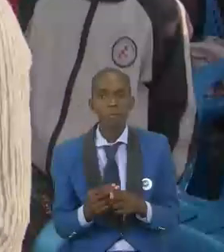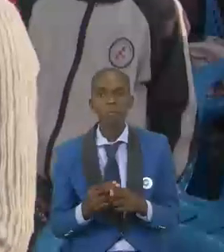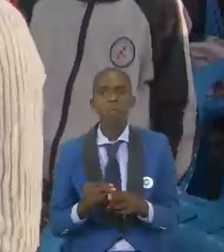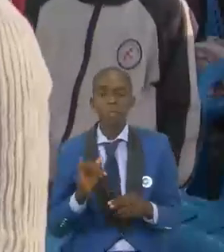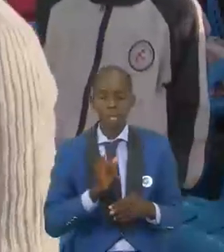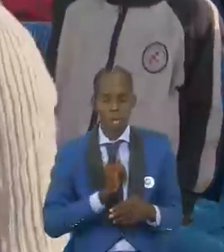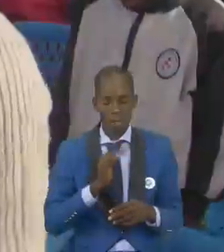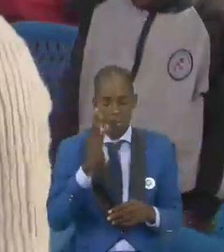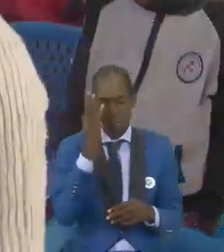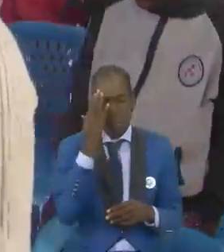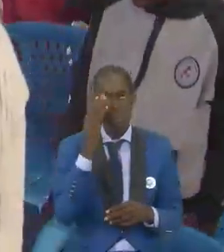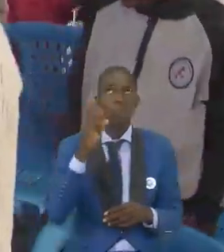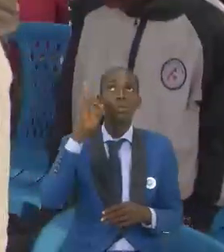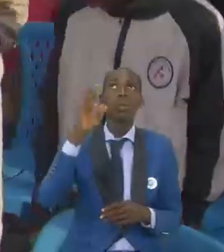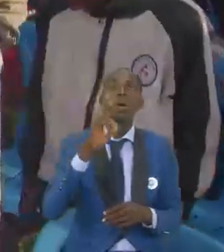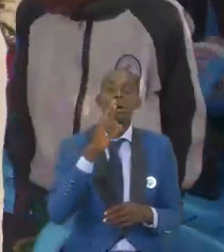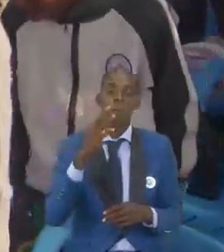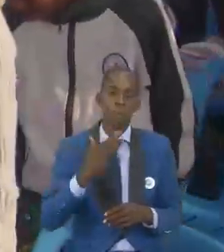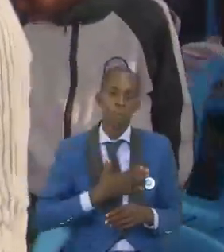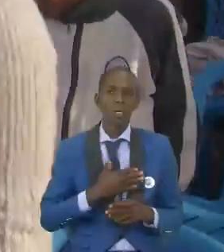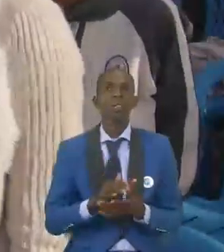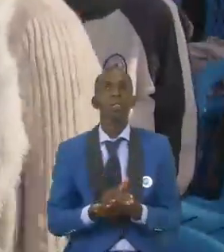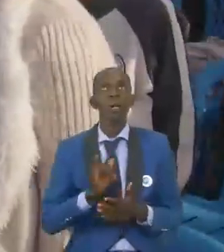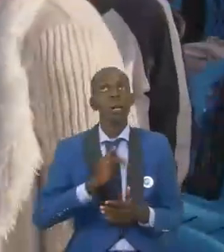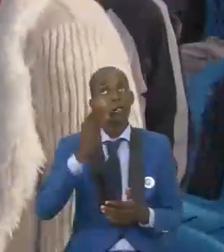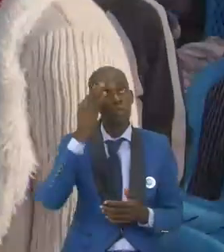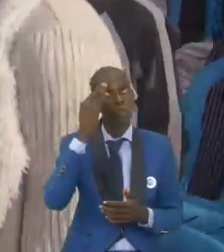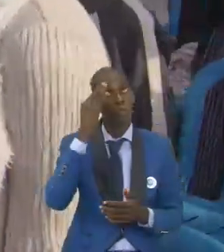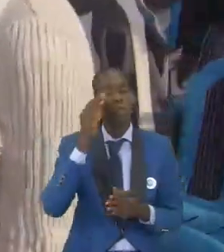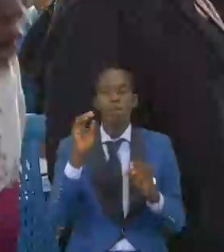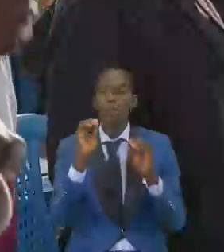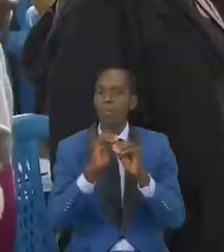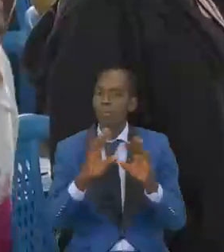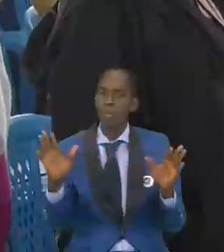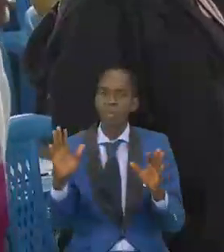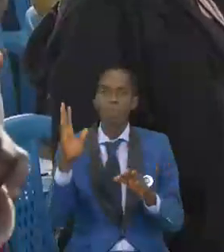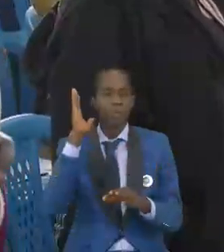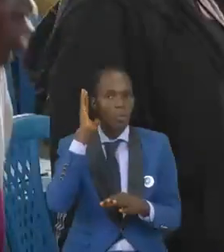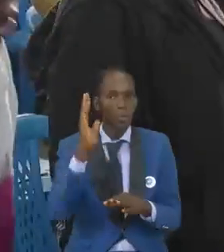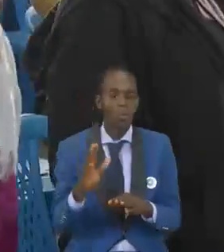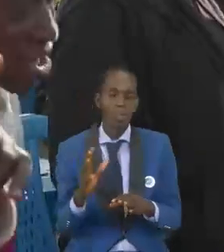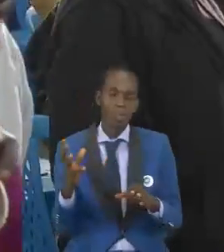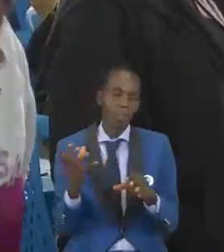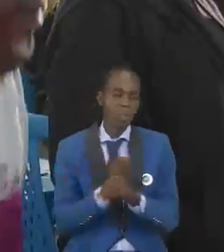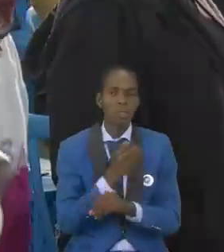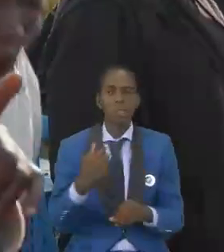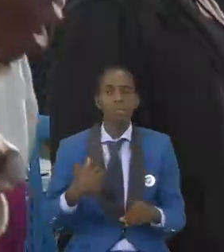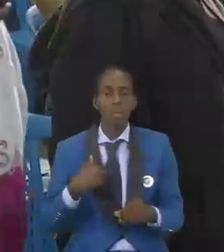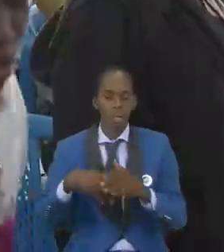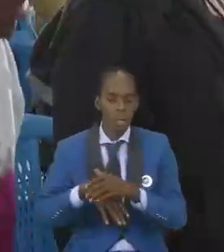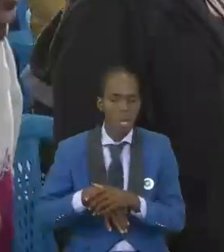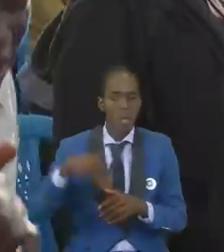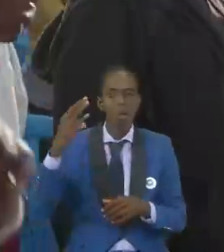know you're mine. I know nothing will drive me out of